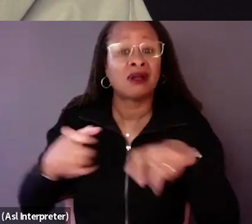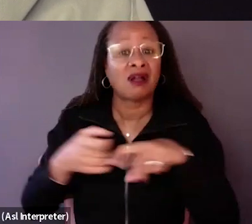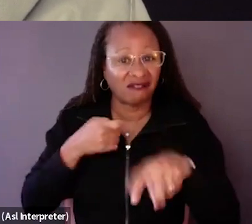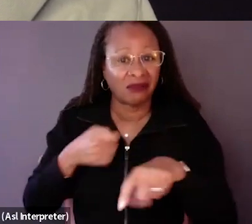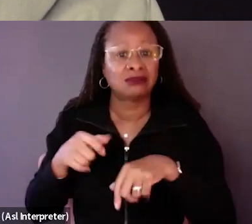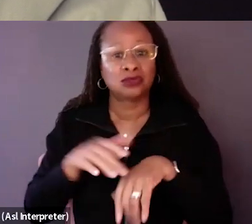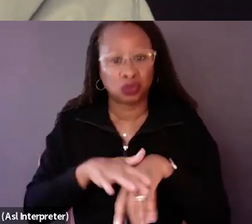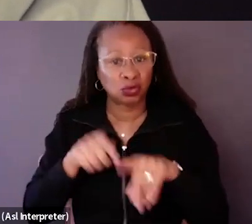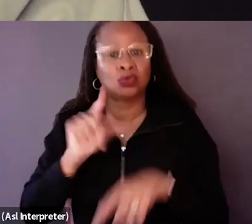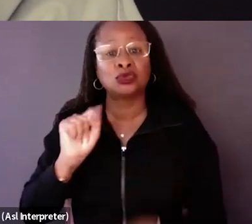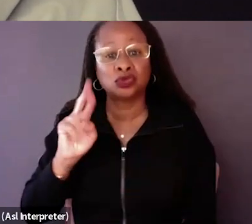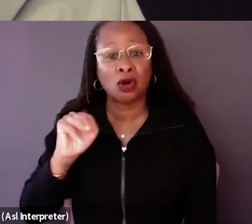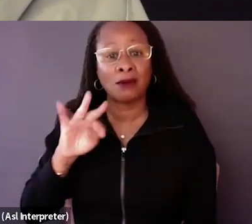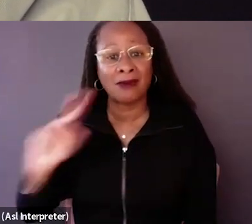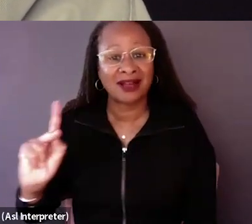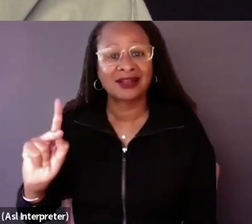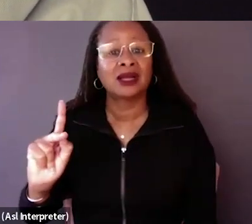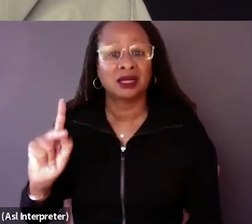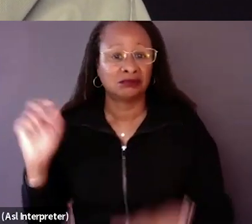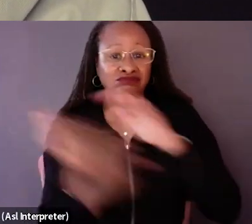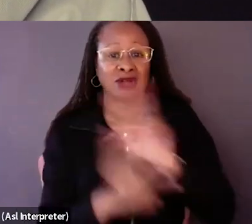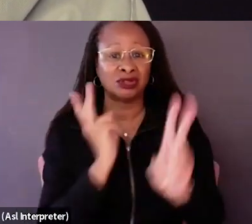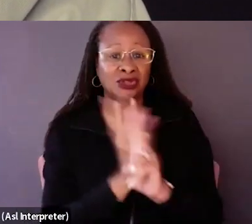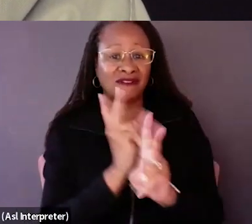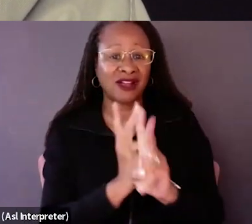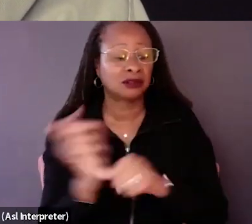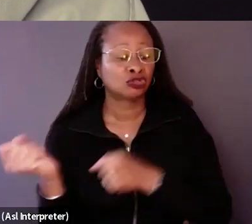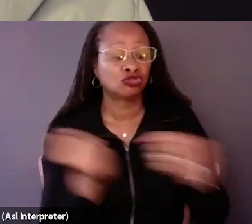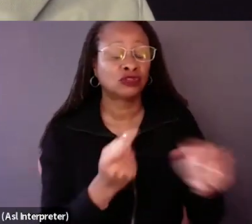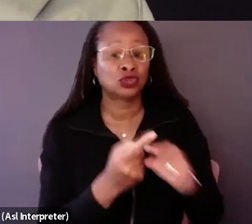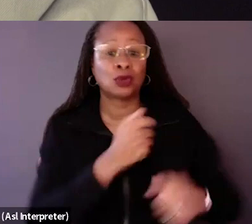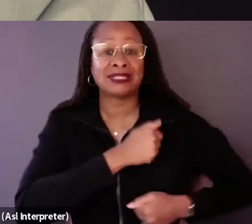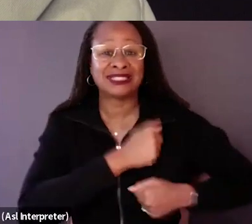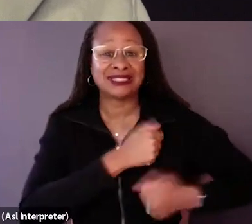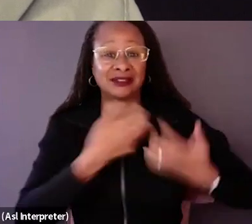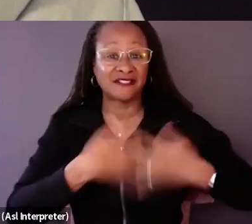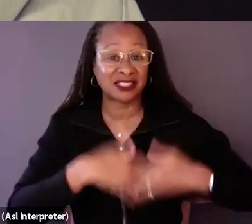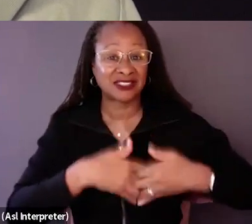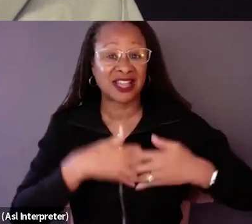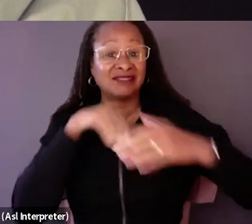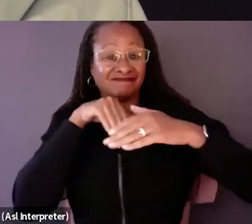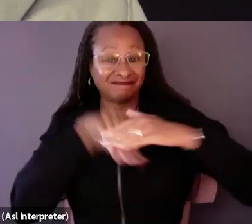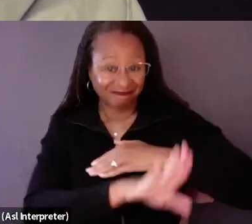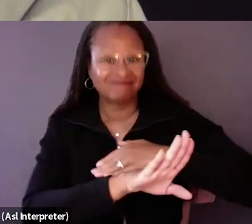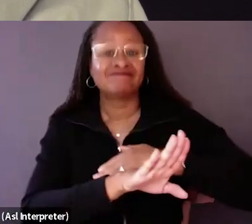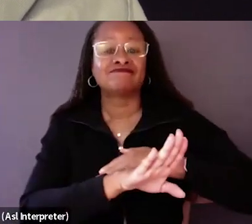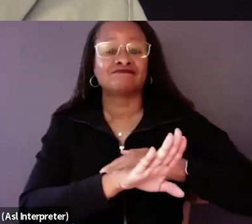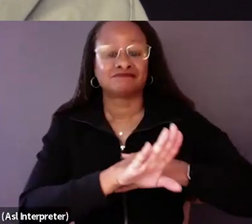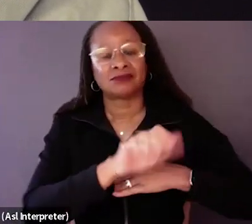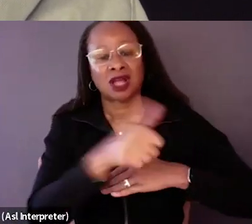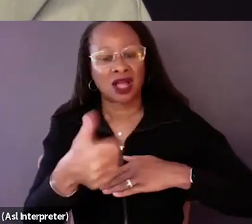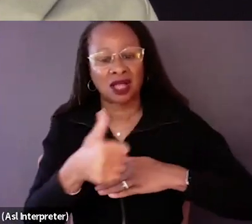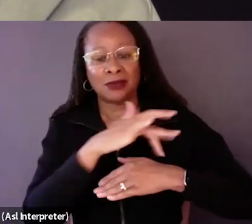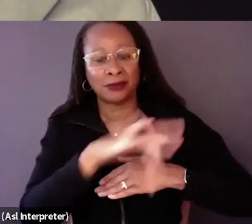the tarmac, bundled into a van, driven to a military facility, and then put into another vehicle, and